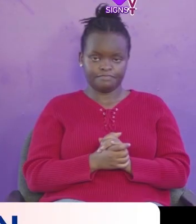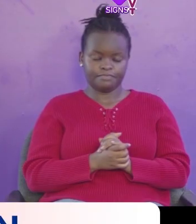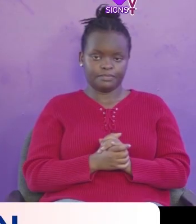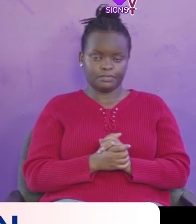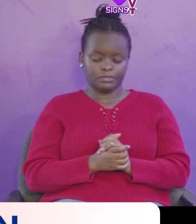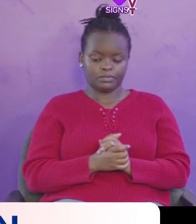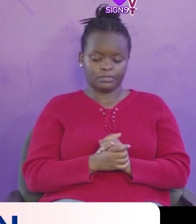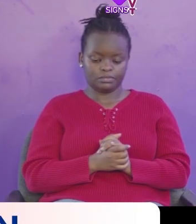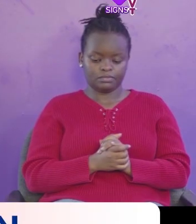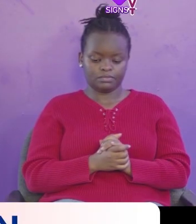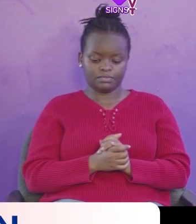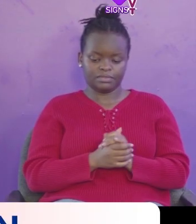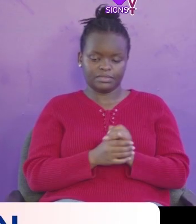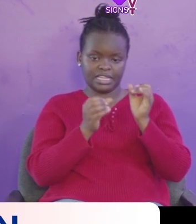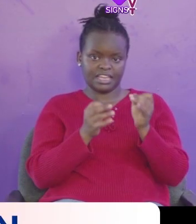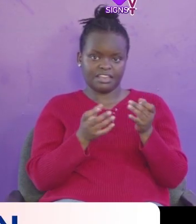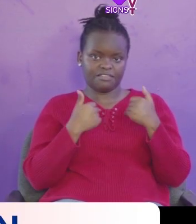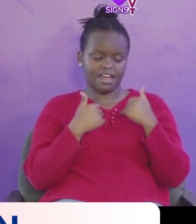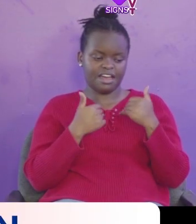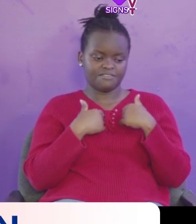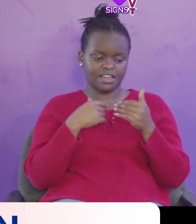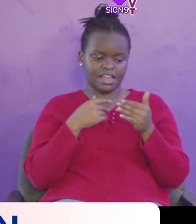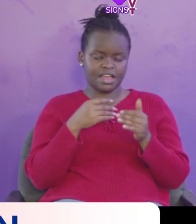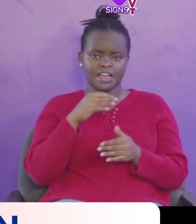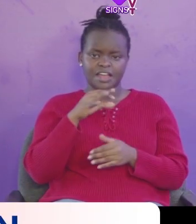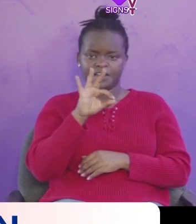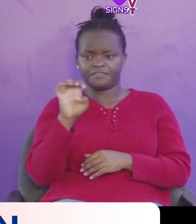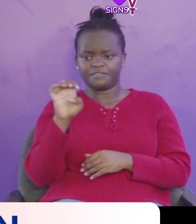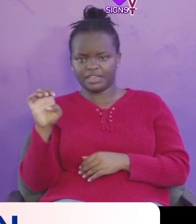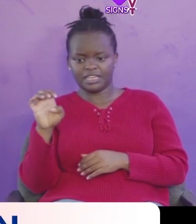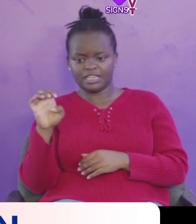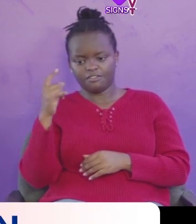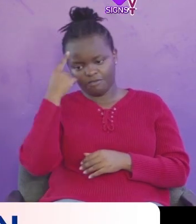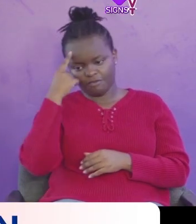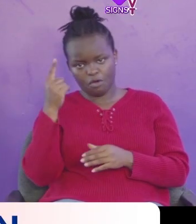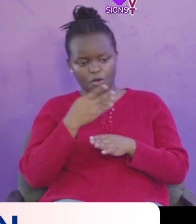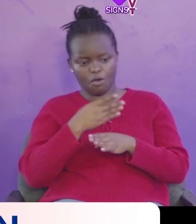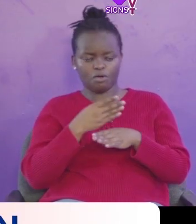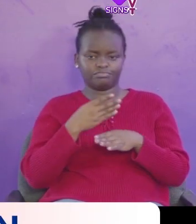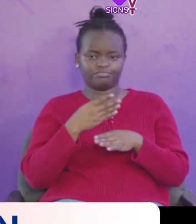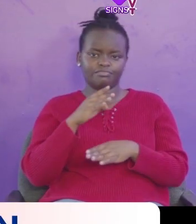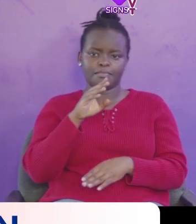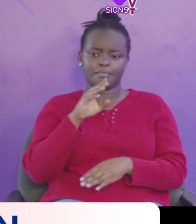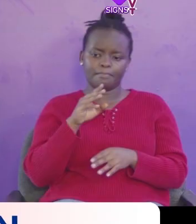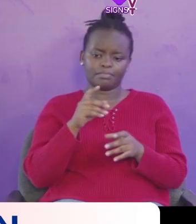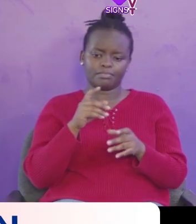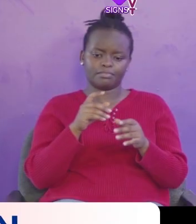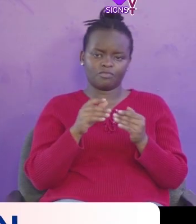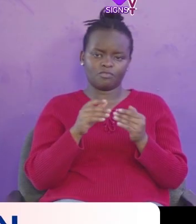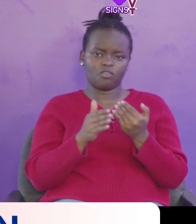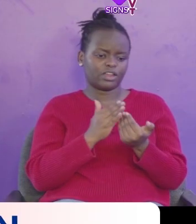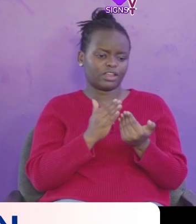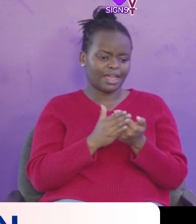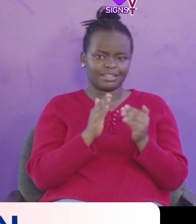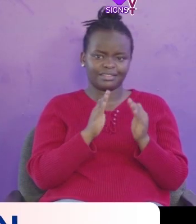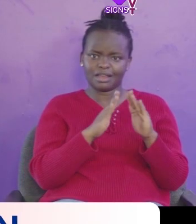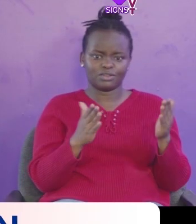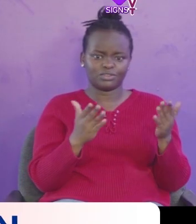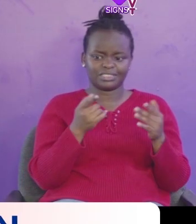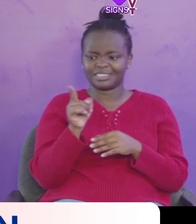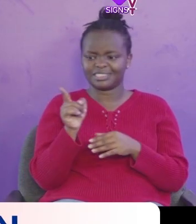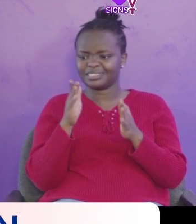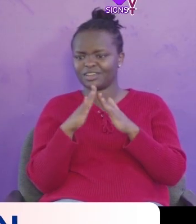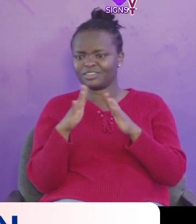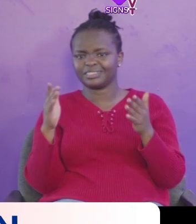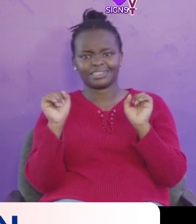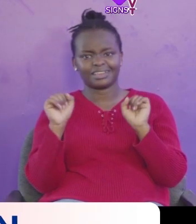kama kuna ile fee ya maintenance, mtu atakuwa anatoa maybe, and in fact, I feel like these houses that